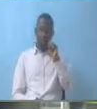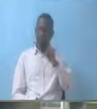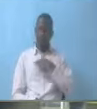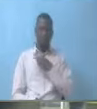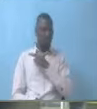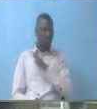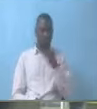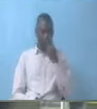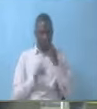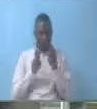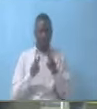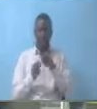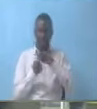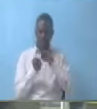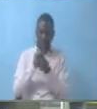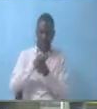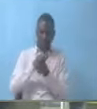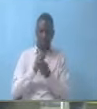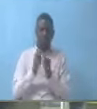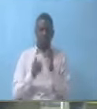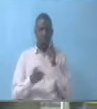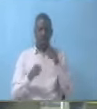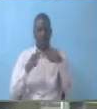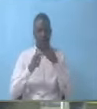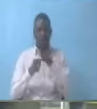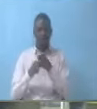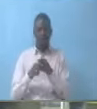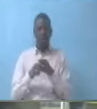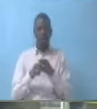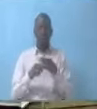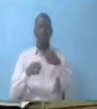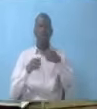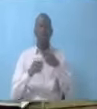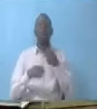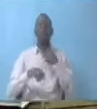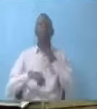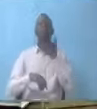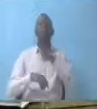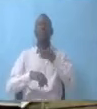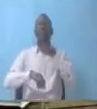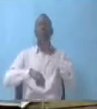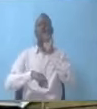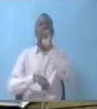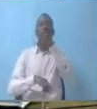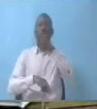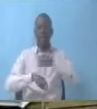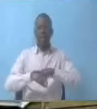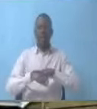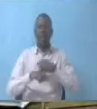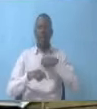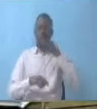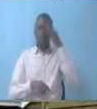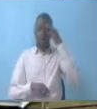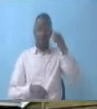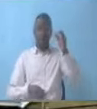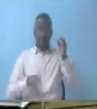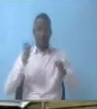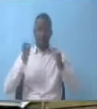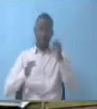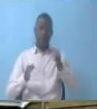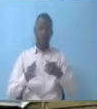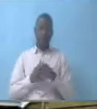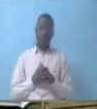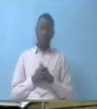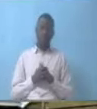I have not seen an amendment to it during your time as Attorney General. No, and the order published in the Gazette. No, I'm just not too sure.